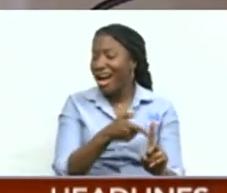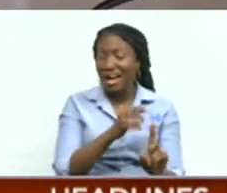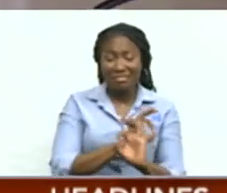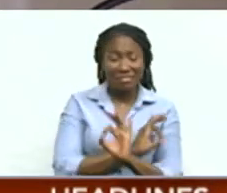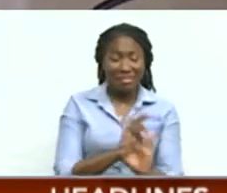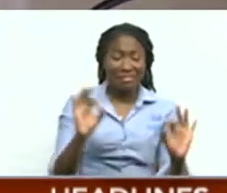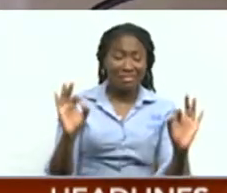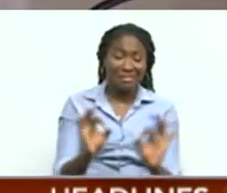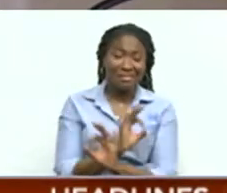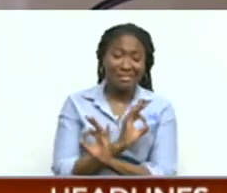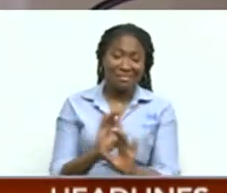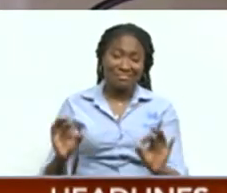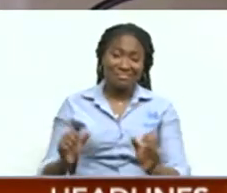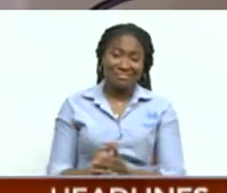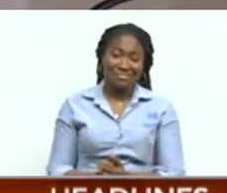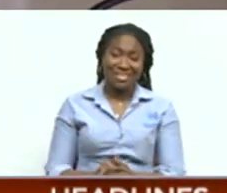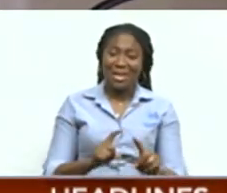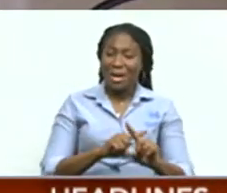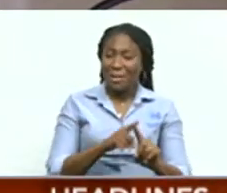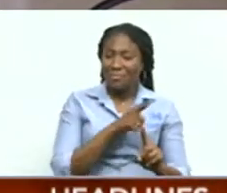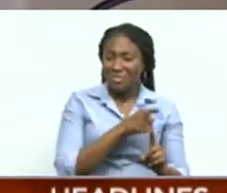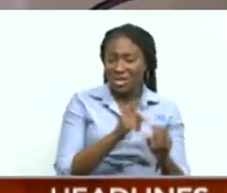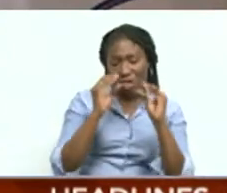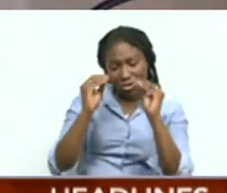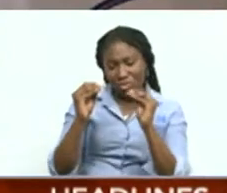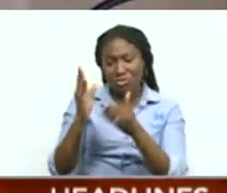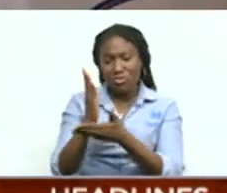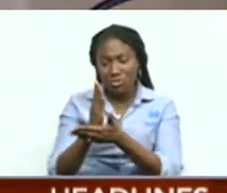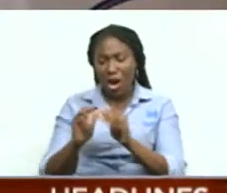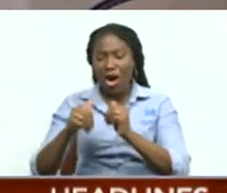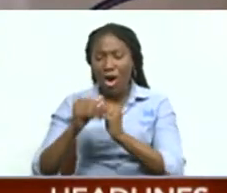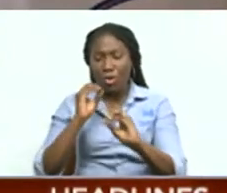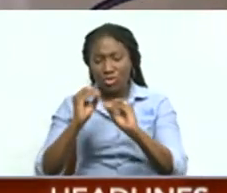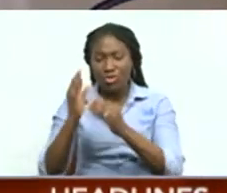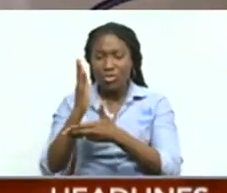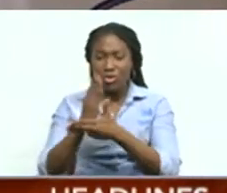tools on how to approach many of the wicked problems